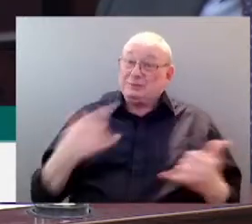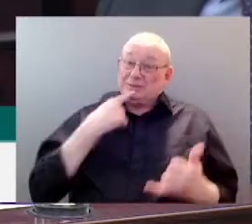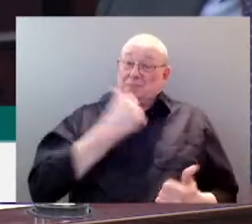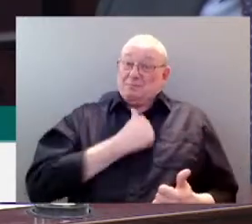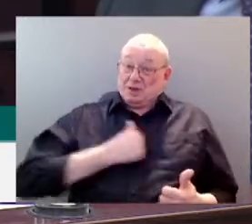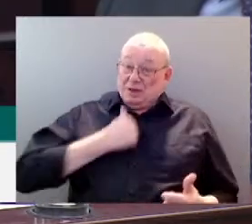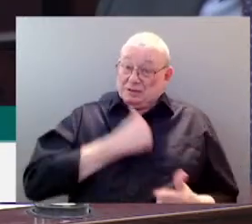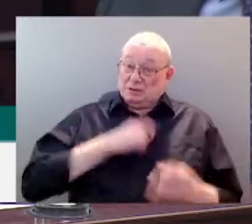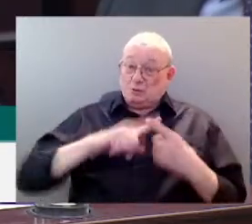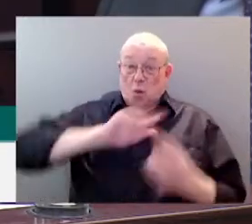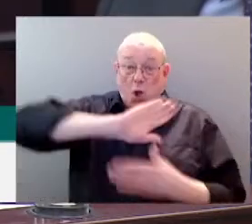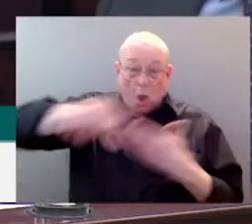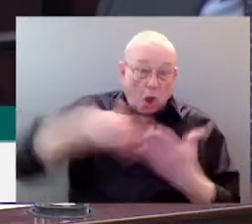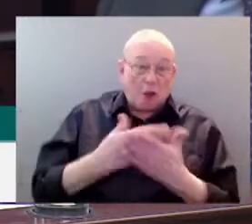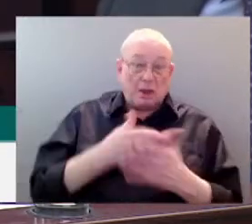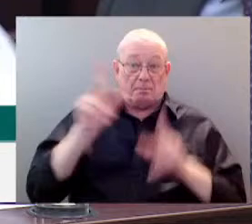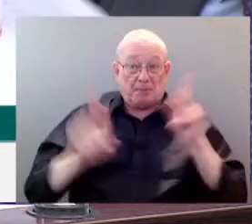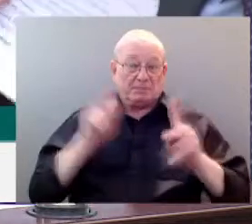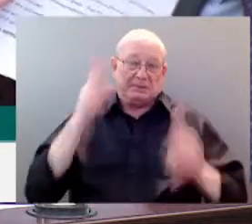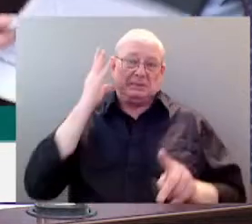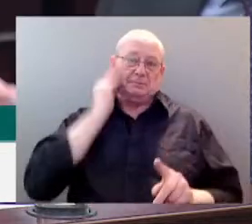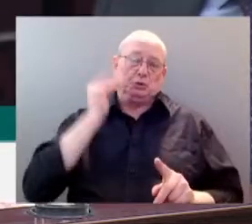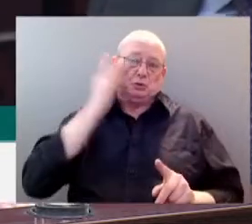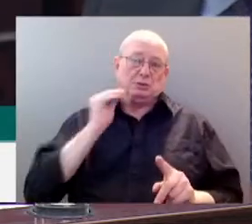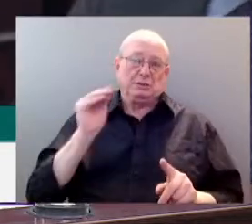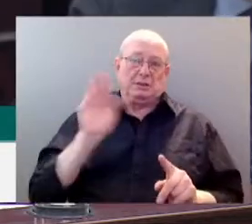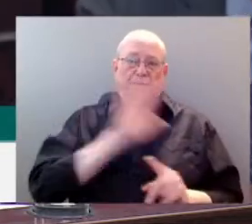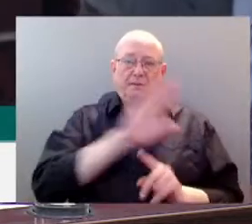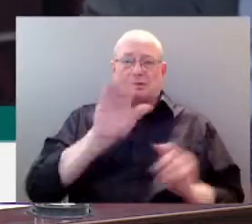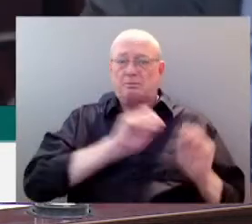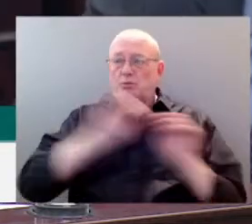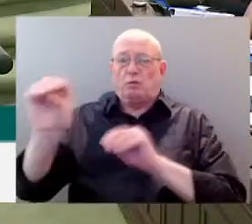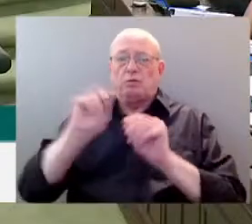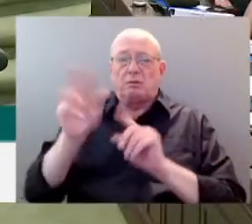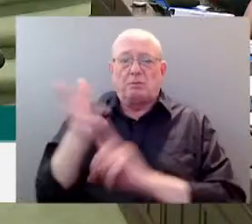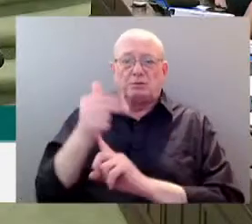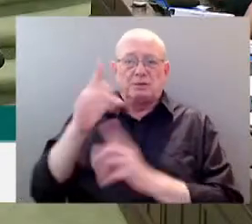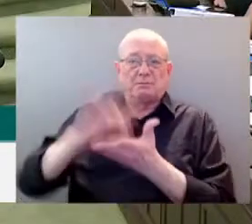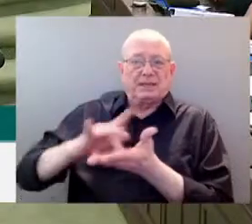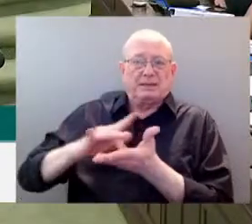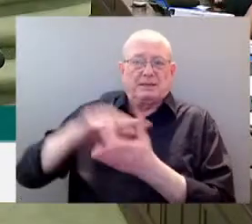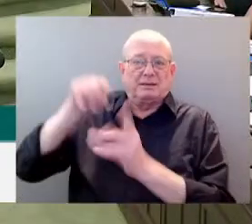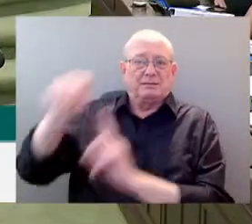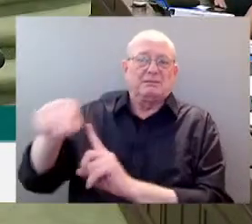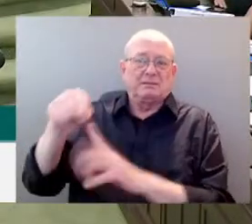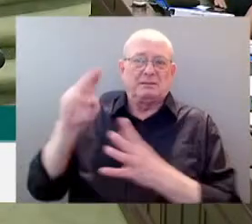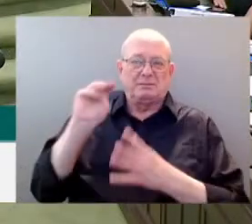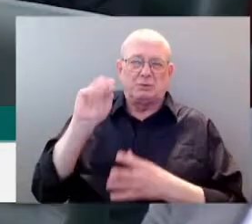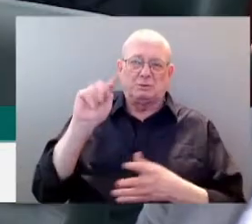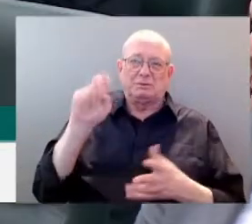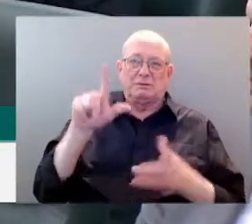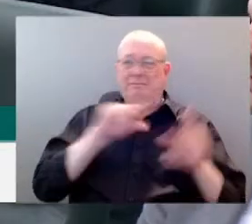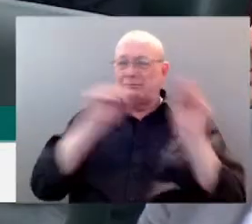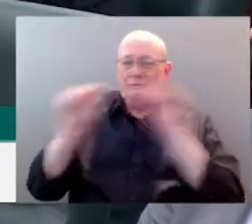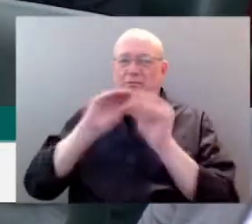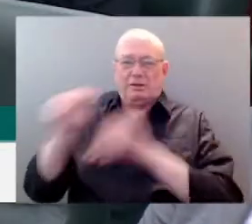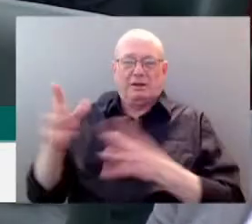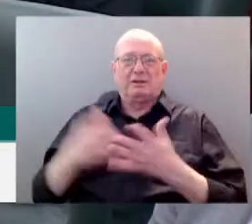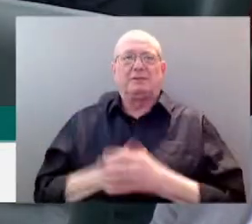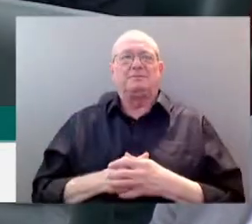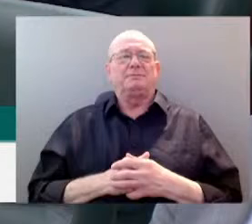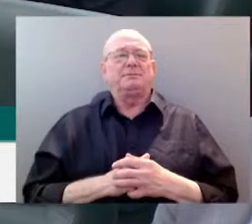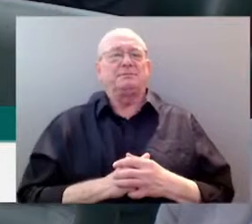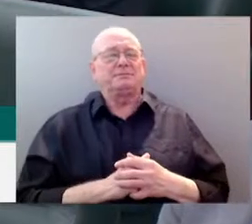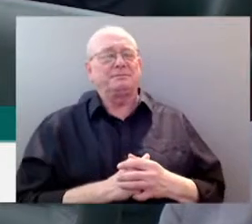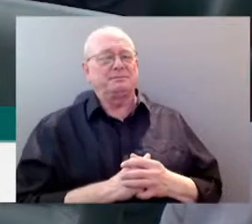of this UCP government for their Motel medicine scheme you're here The Honorable the premier has risen thank you Mr Speaker